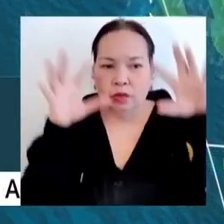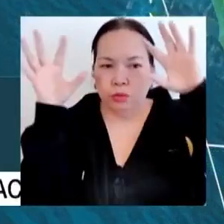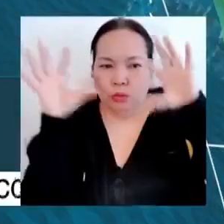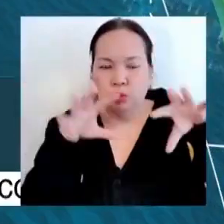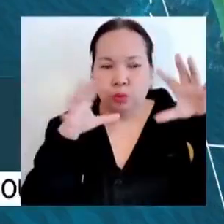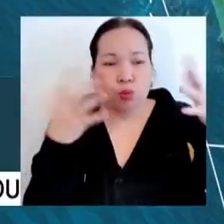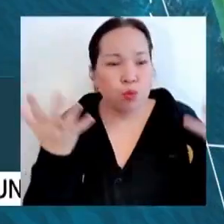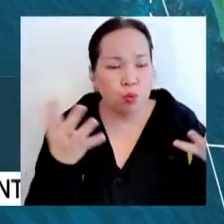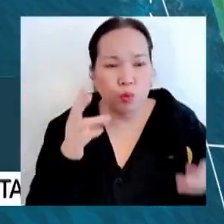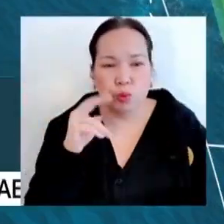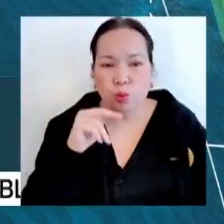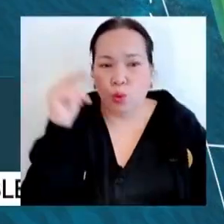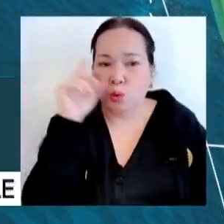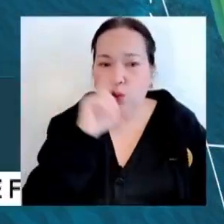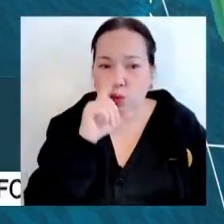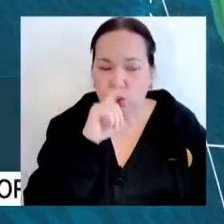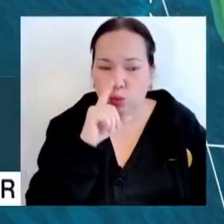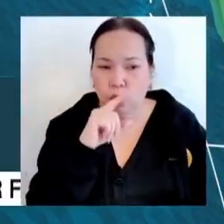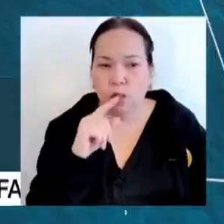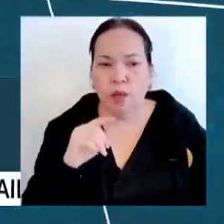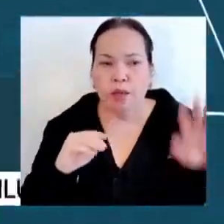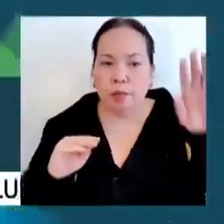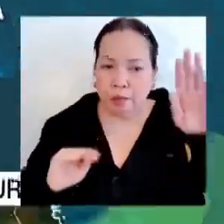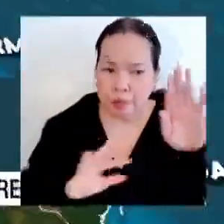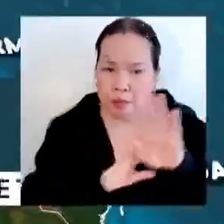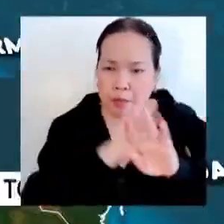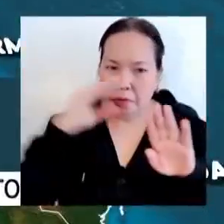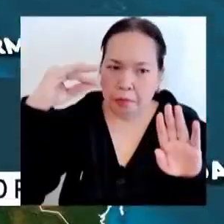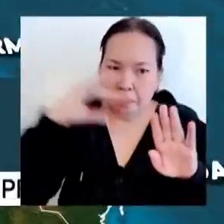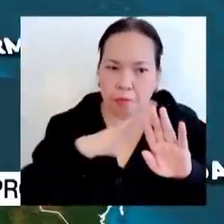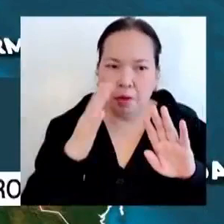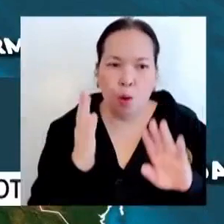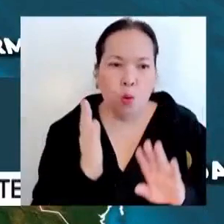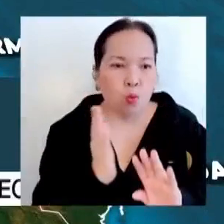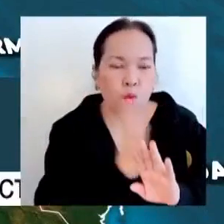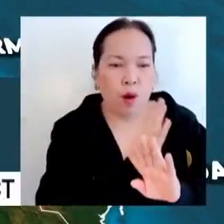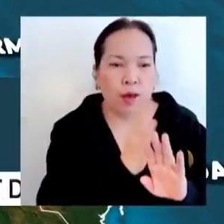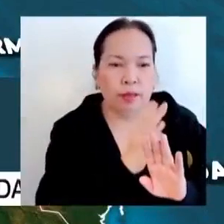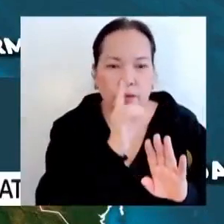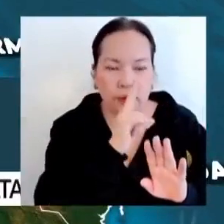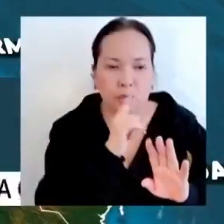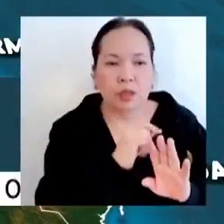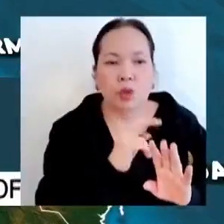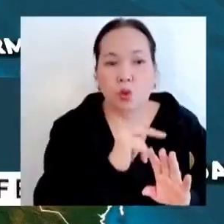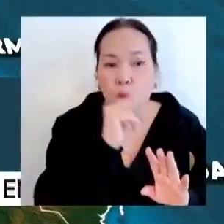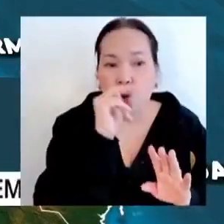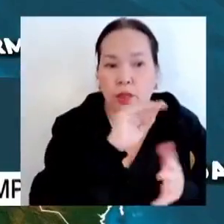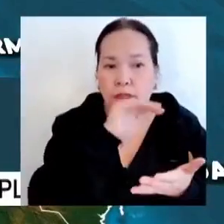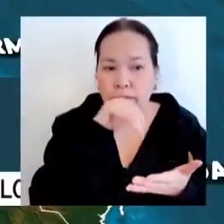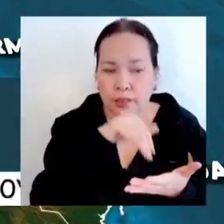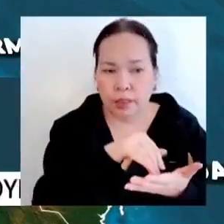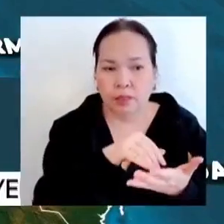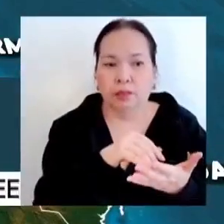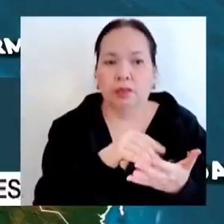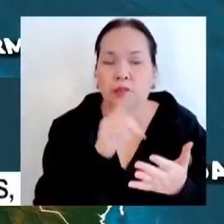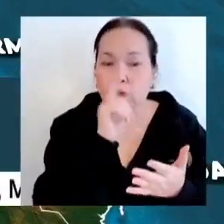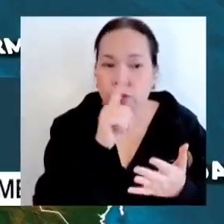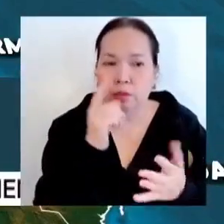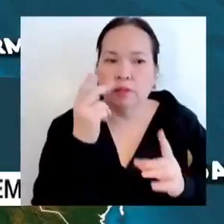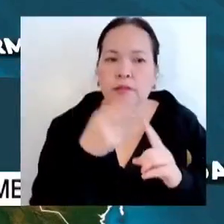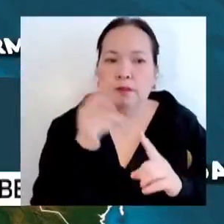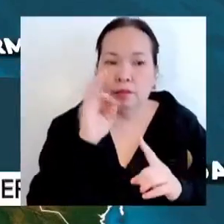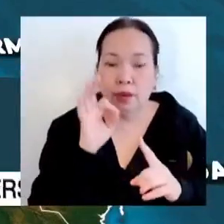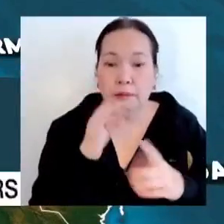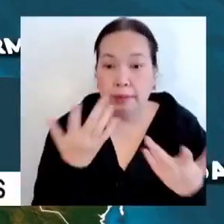Luzon, and its enhanced Habagat will affect the western section of Luzon, especially northern and central Luzon, until Friday. And here in Metro Manila,